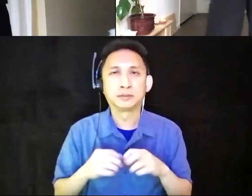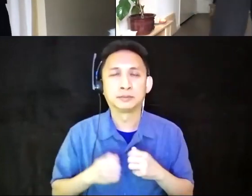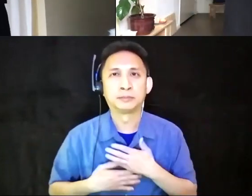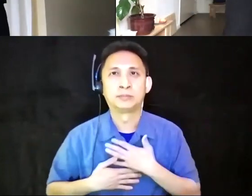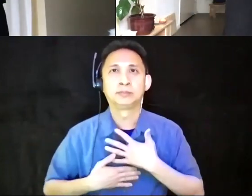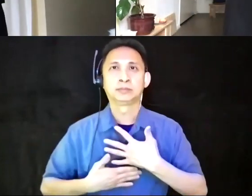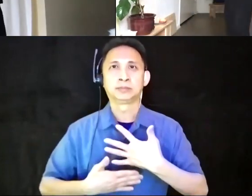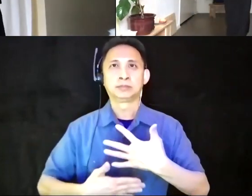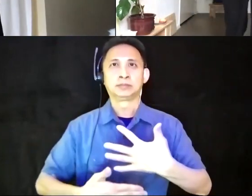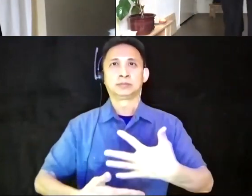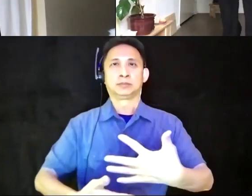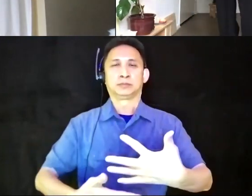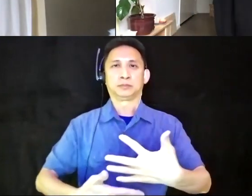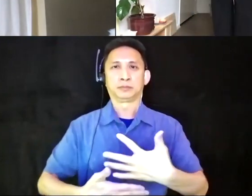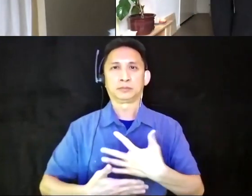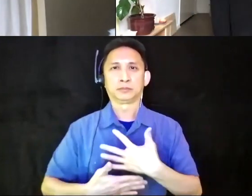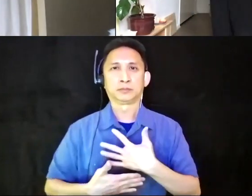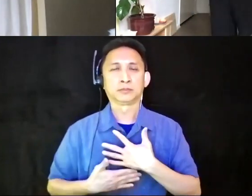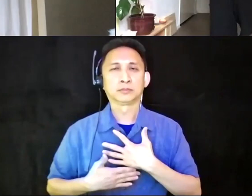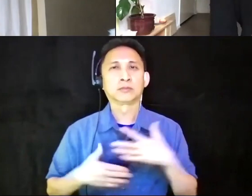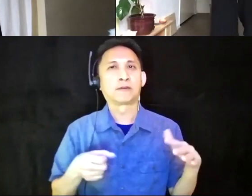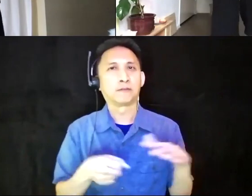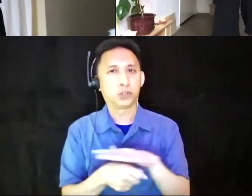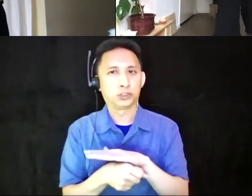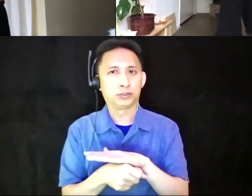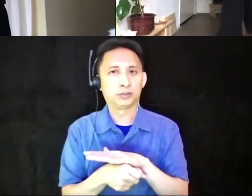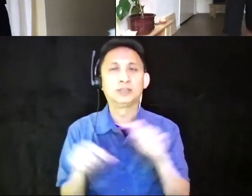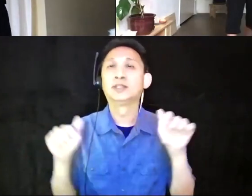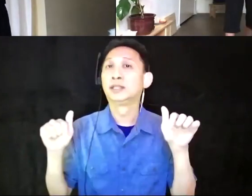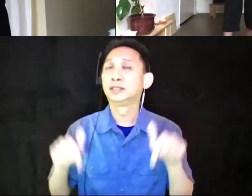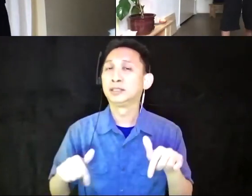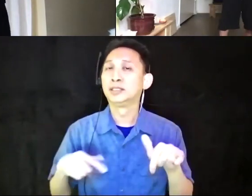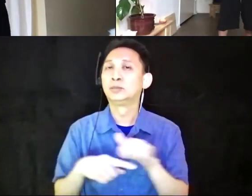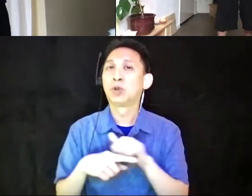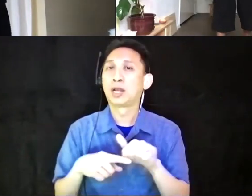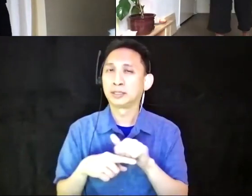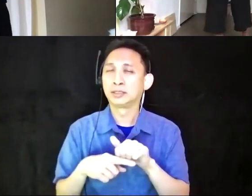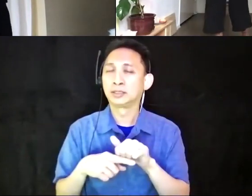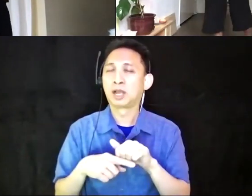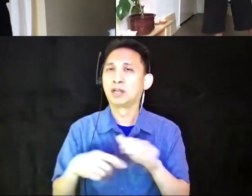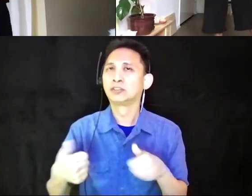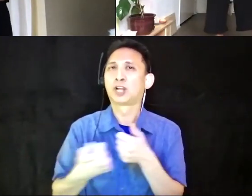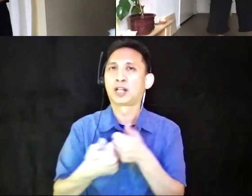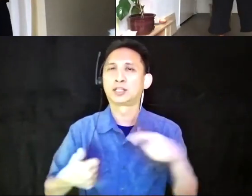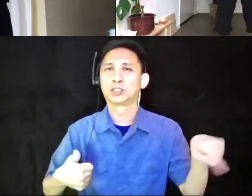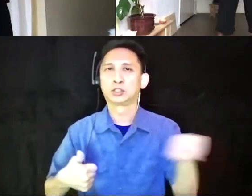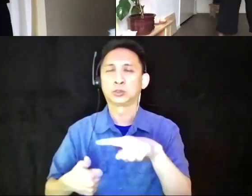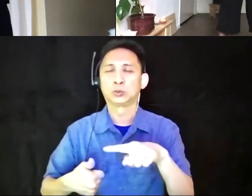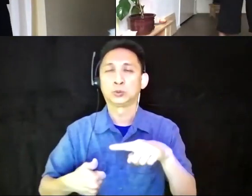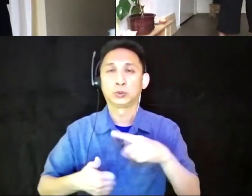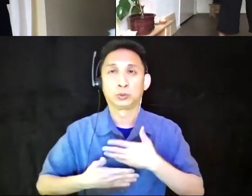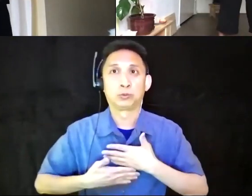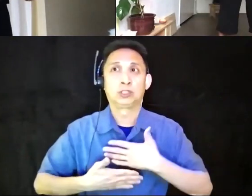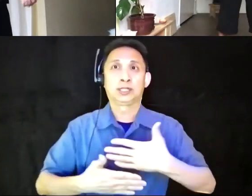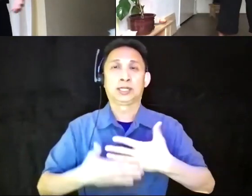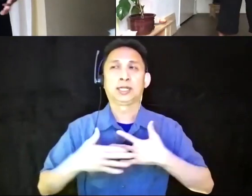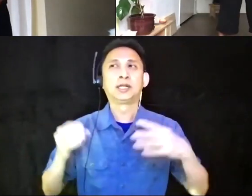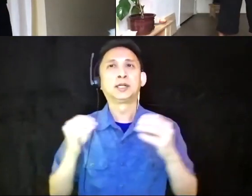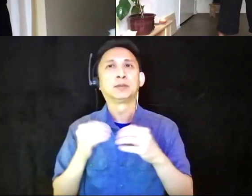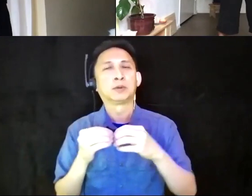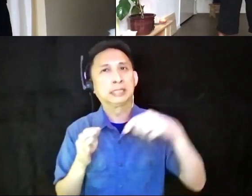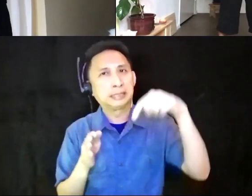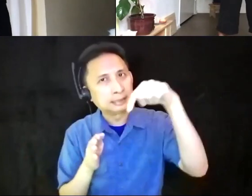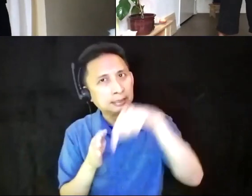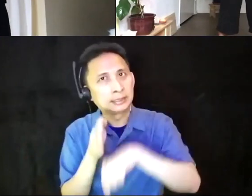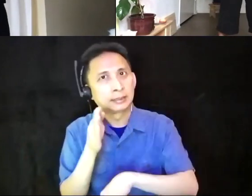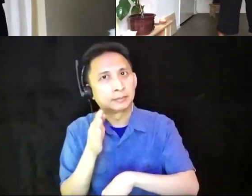fully. With this practice, we'll be challenging ourselves to breathe in a little bit more, not in a way that's forceful or painful, but just